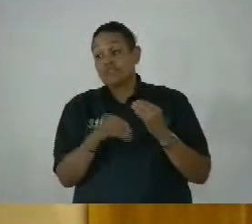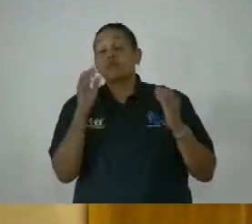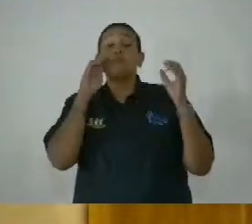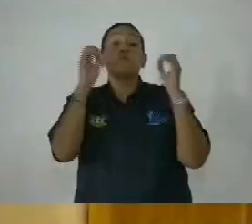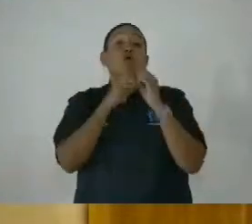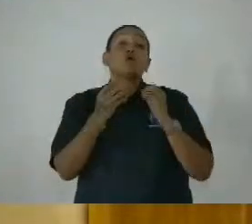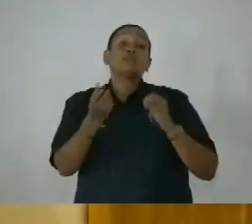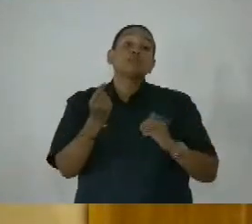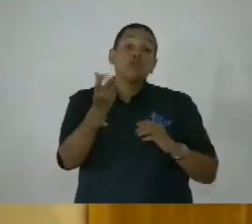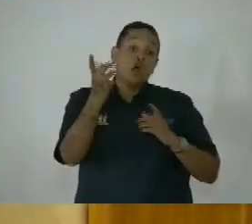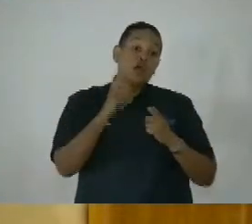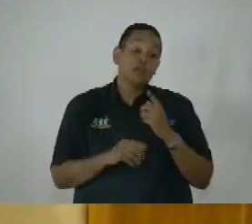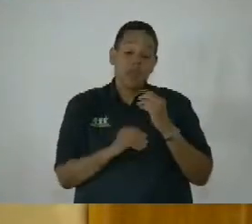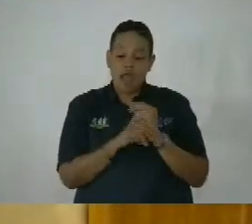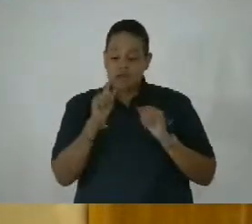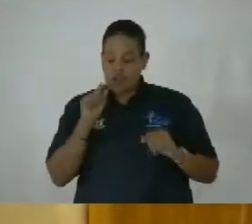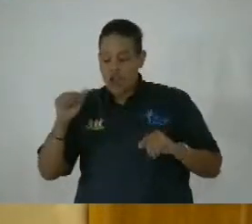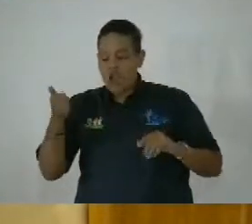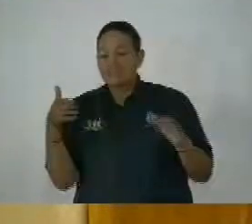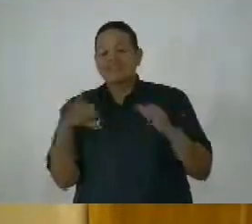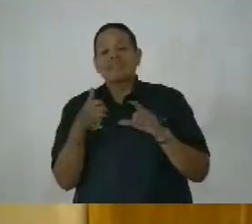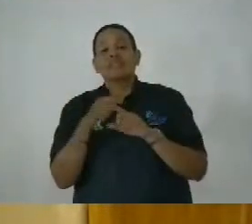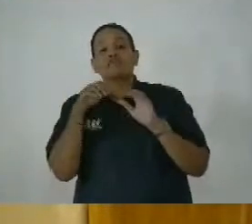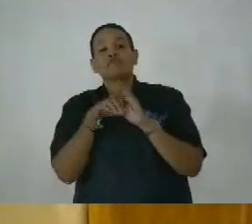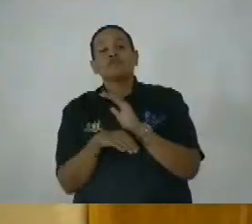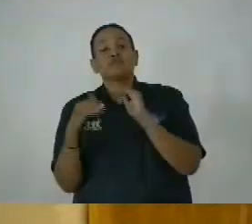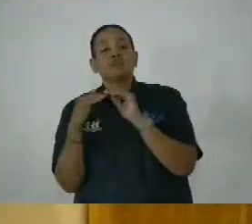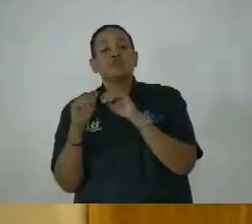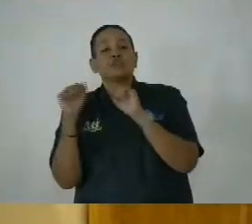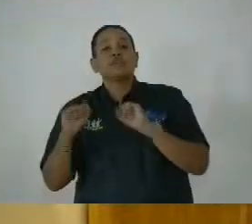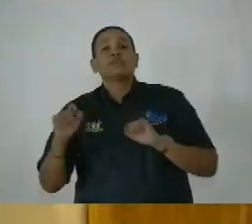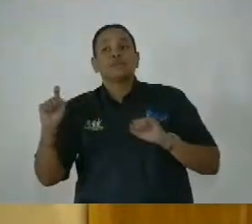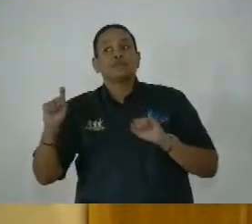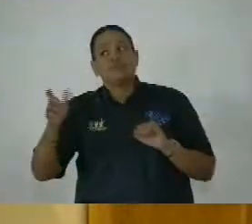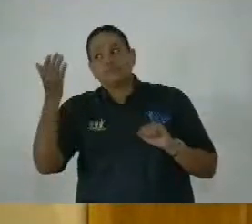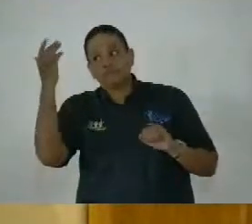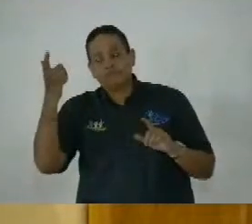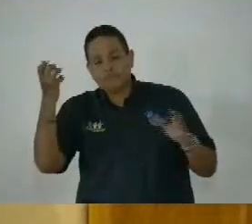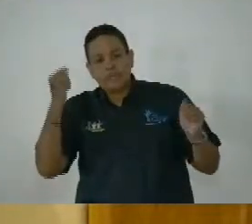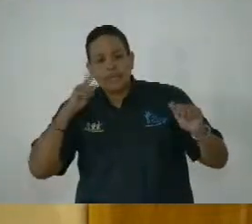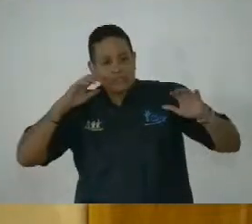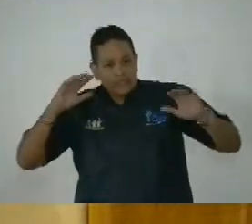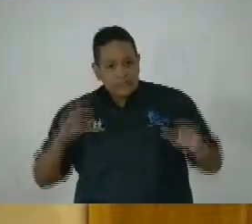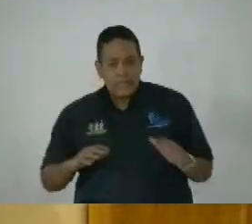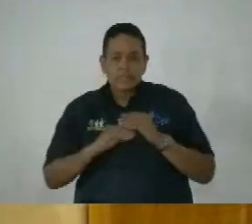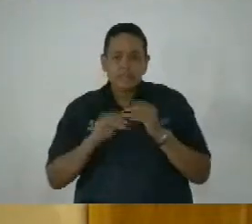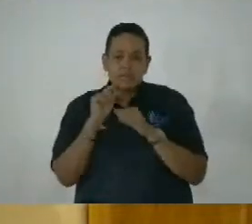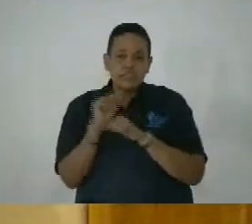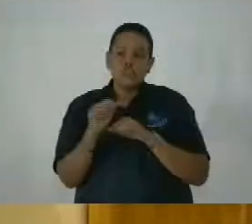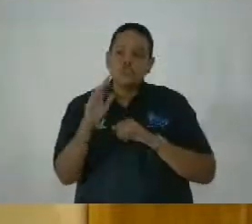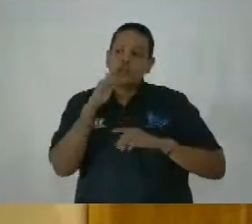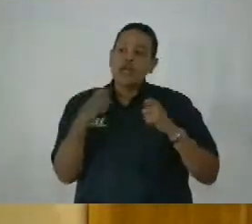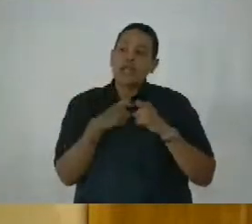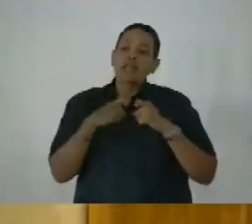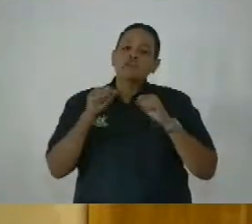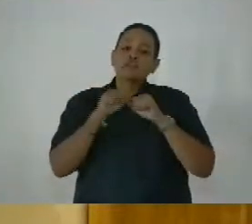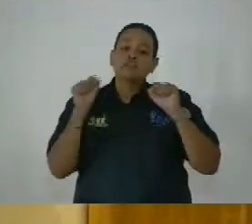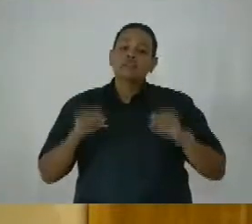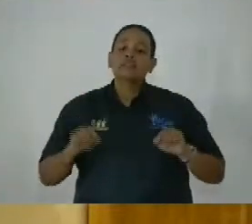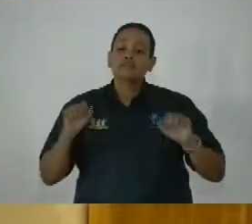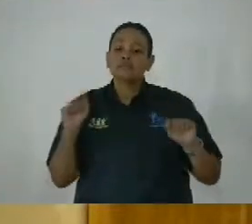done, and other sections of the criminal justice system that need to get settled to ensure that the electronic system